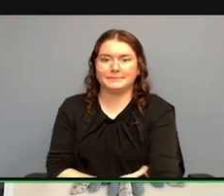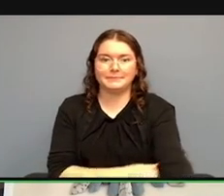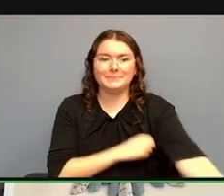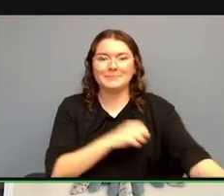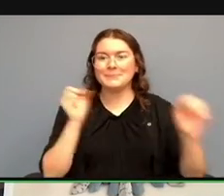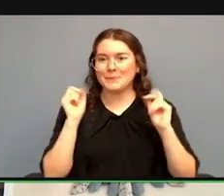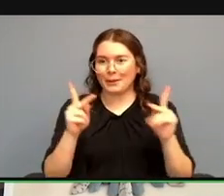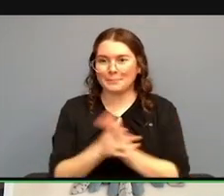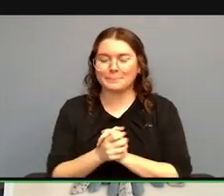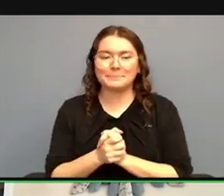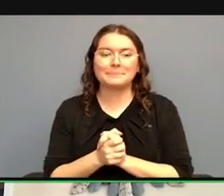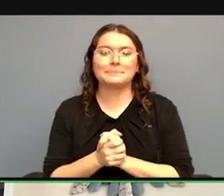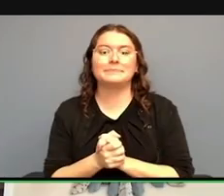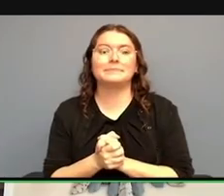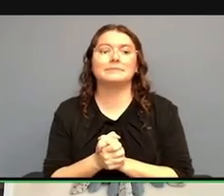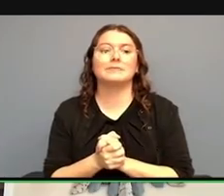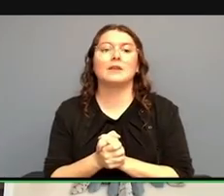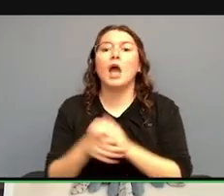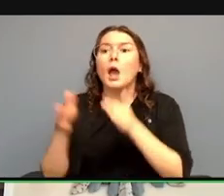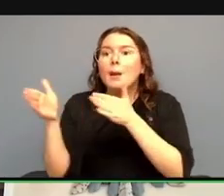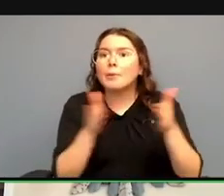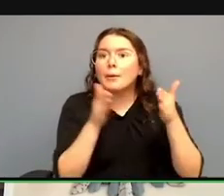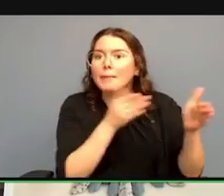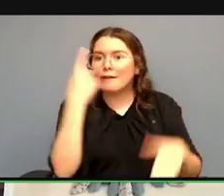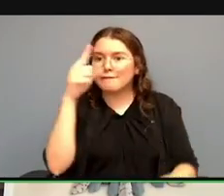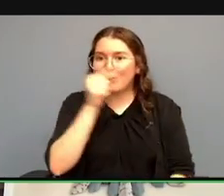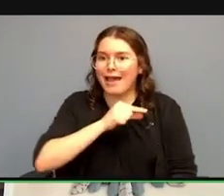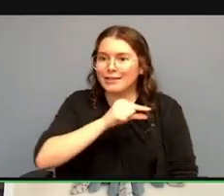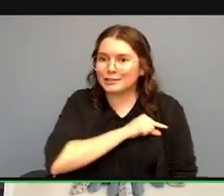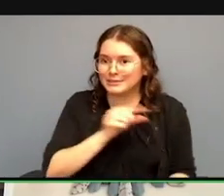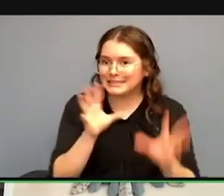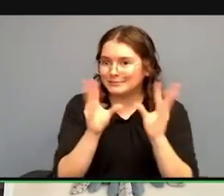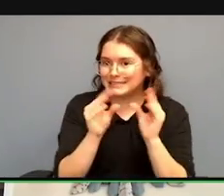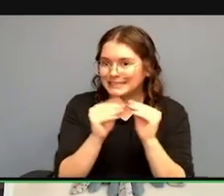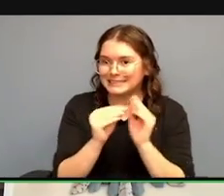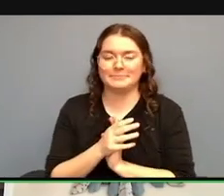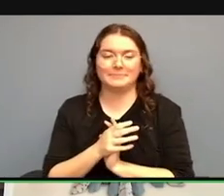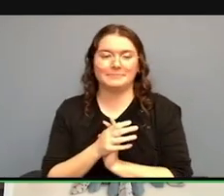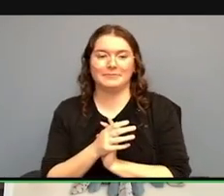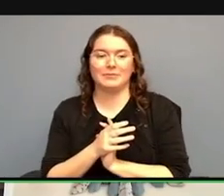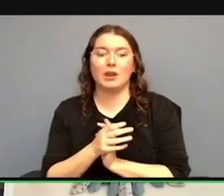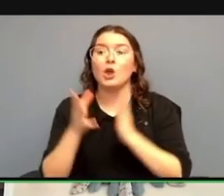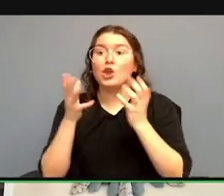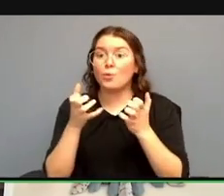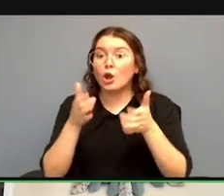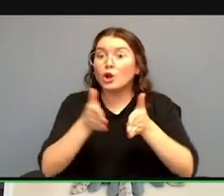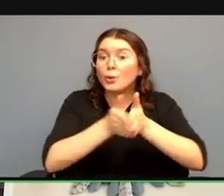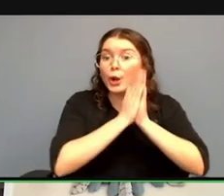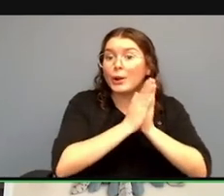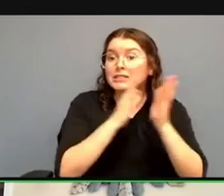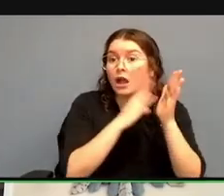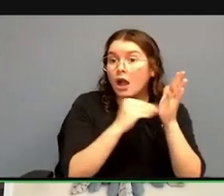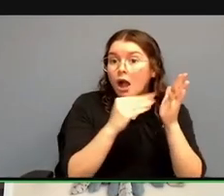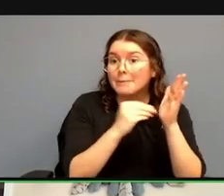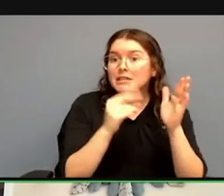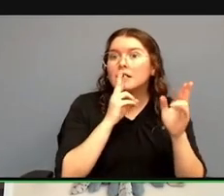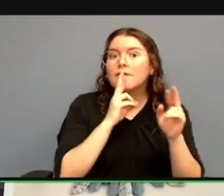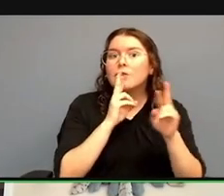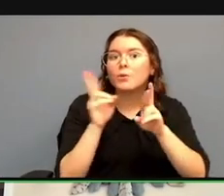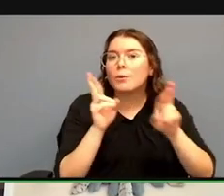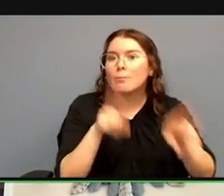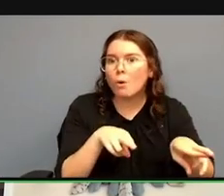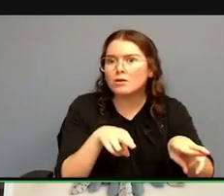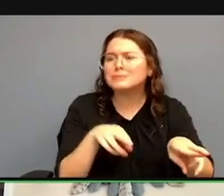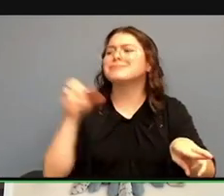Okay. All right. Preparing for the eligibility meeting. We want to request copies of the reports. Yes, you have